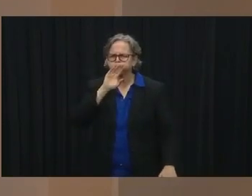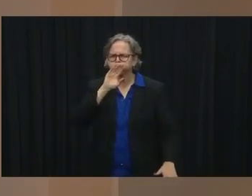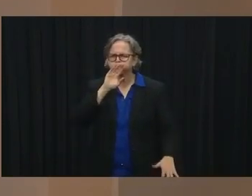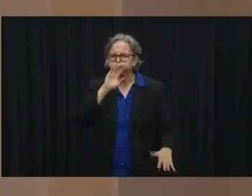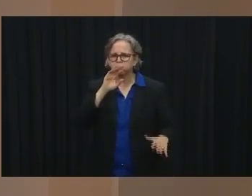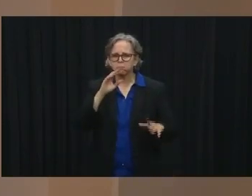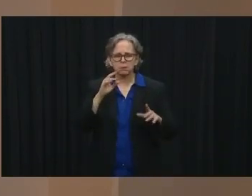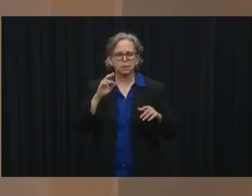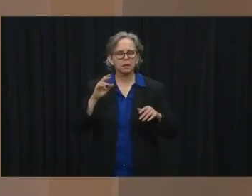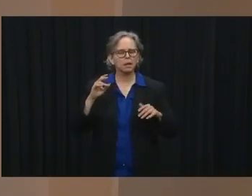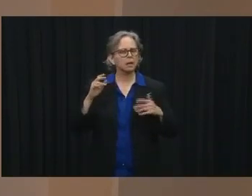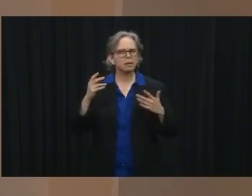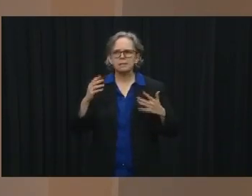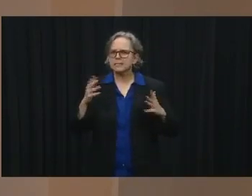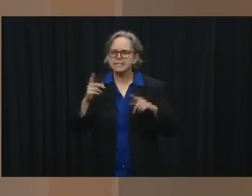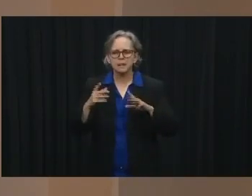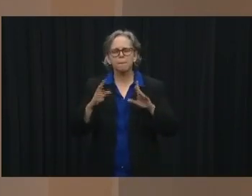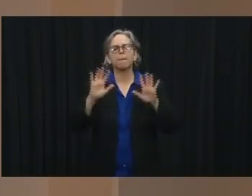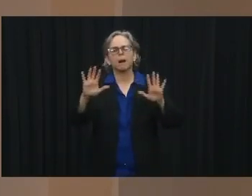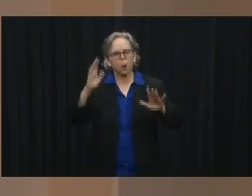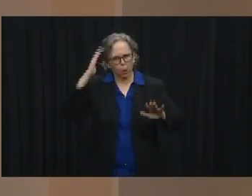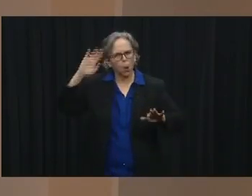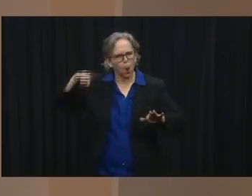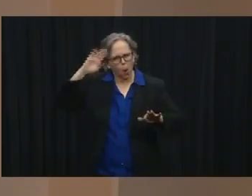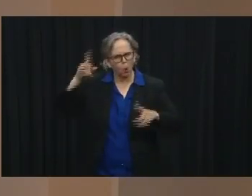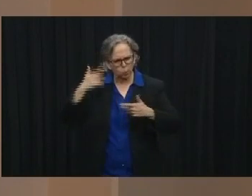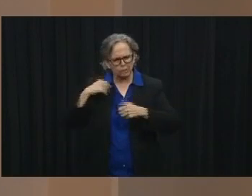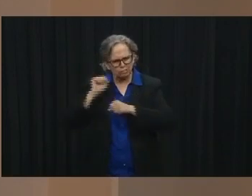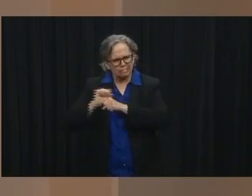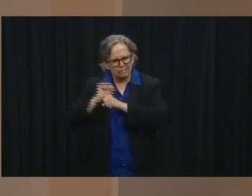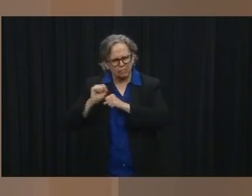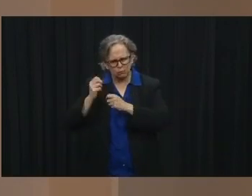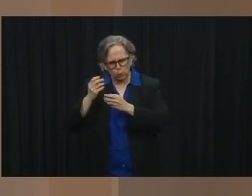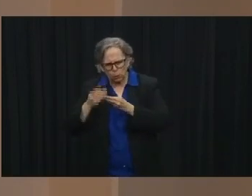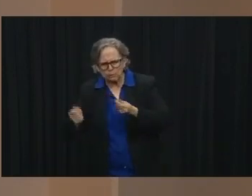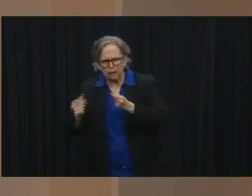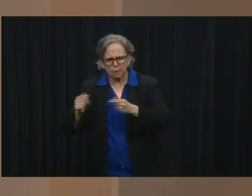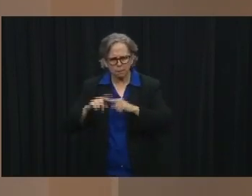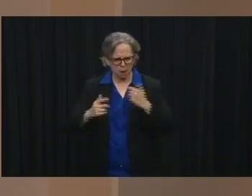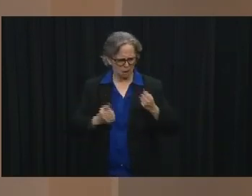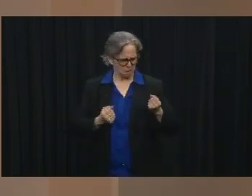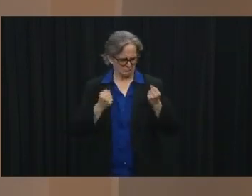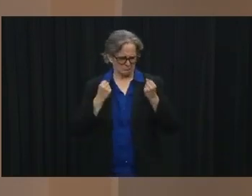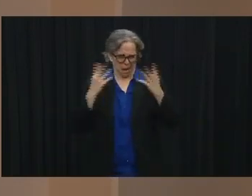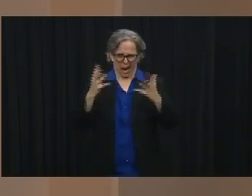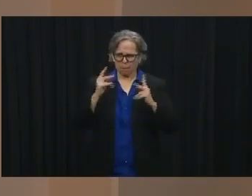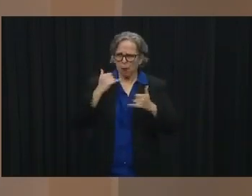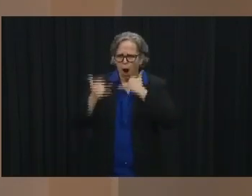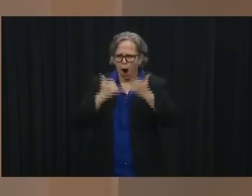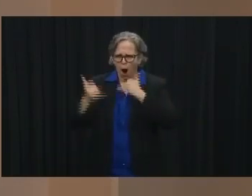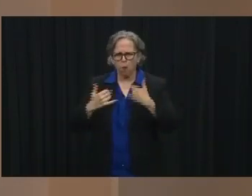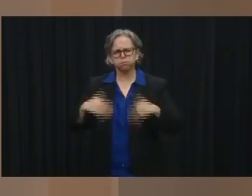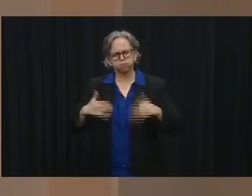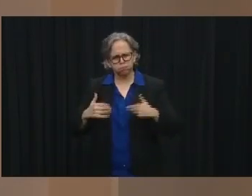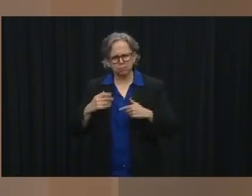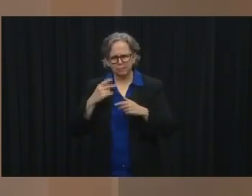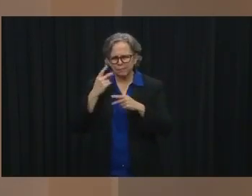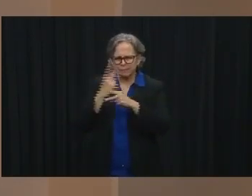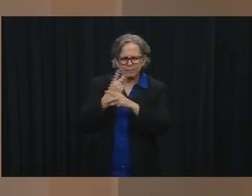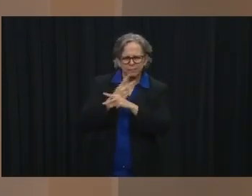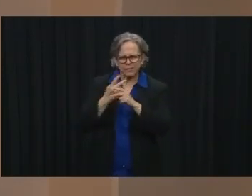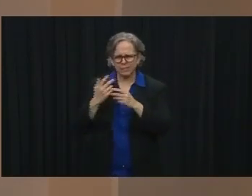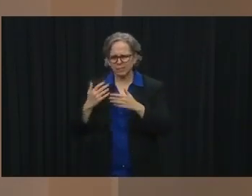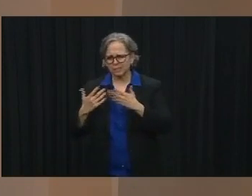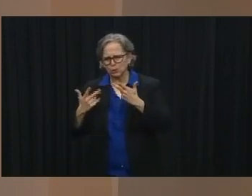are working through that and that the team is trying to build that capacity. An important thing